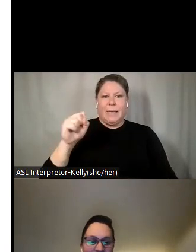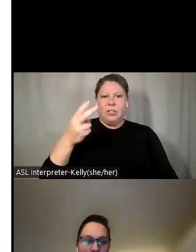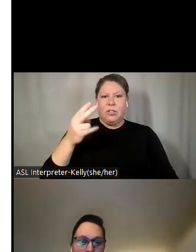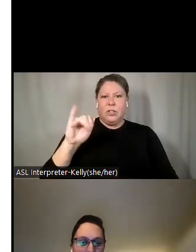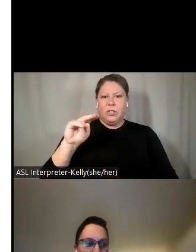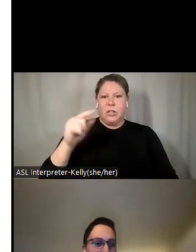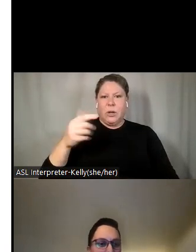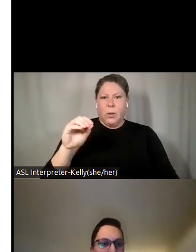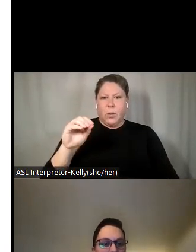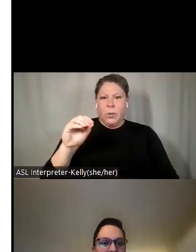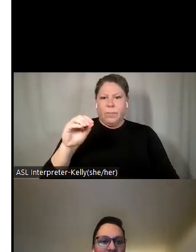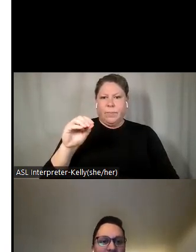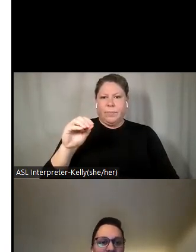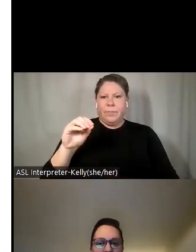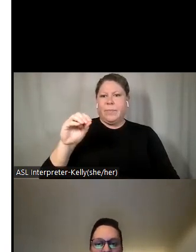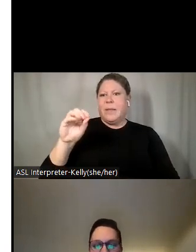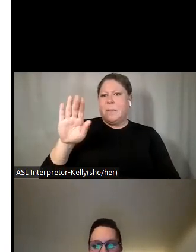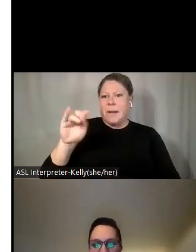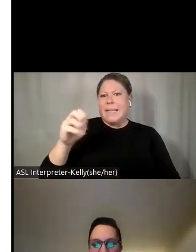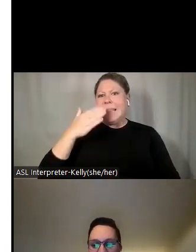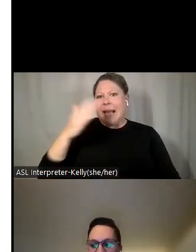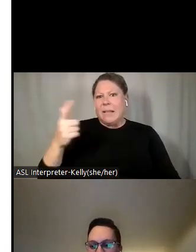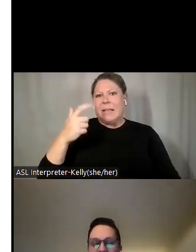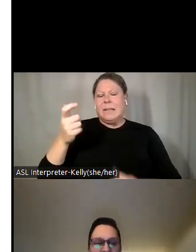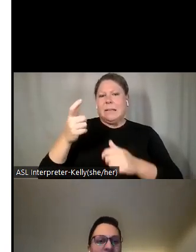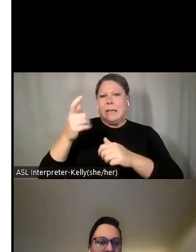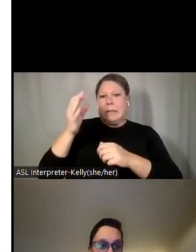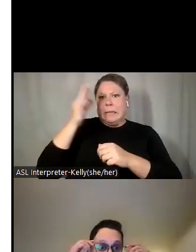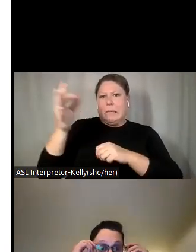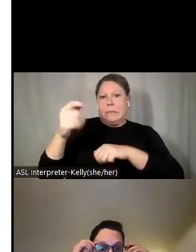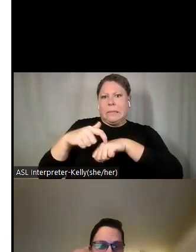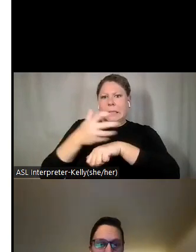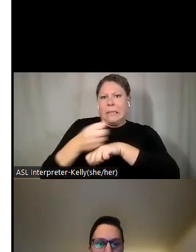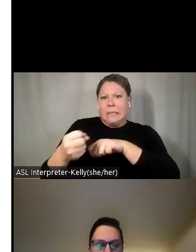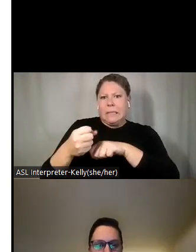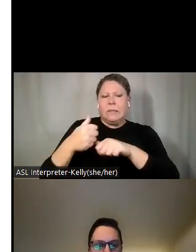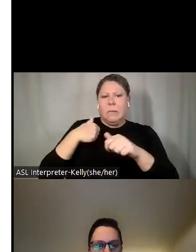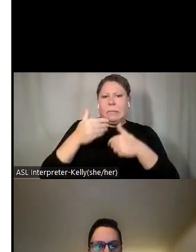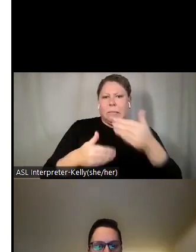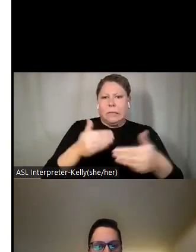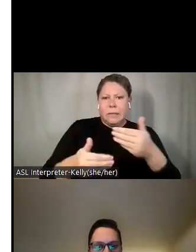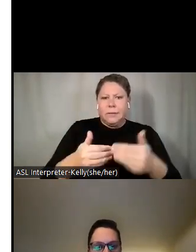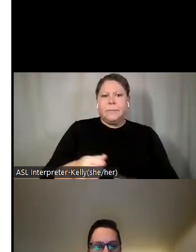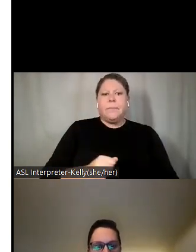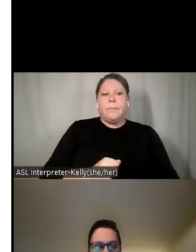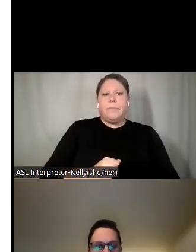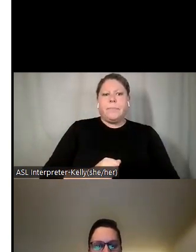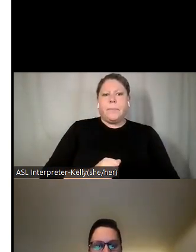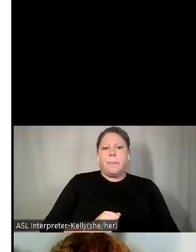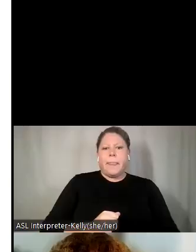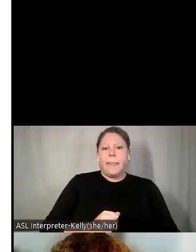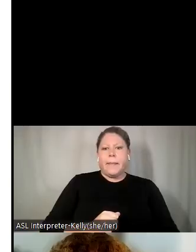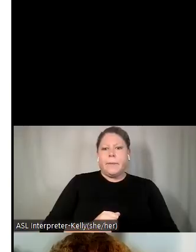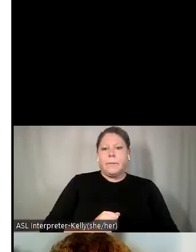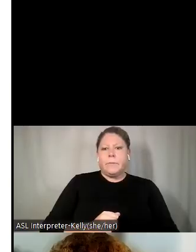Thanks, Jonathan. We're almost to time, so I'm going to go a little more quickly here. Just letting you know that one of the things we have coming